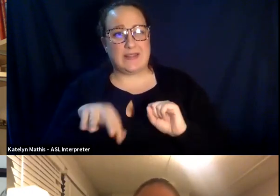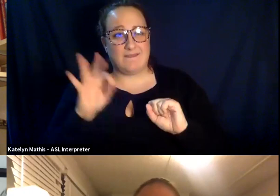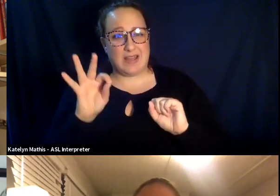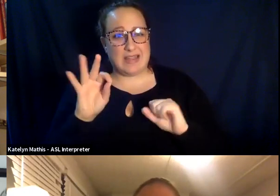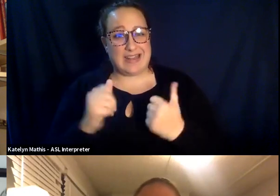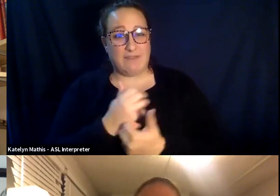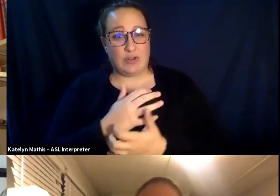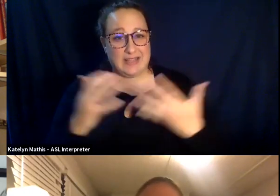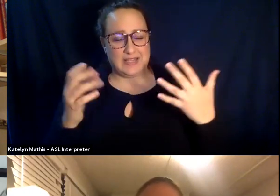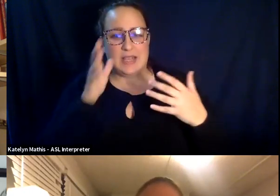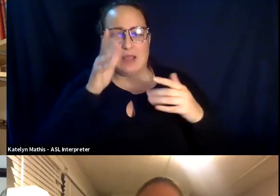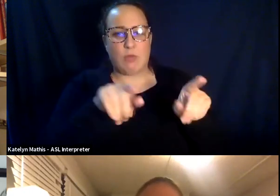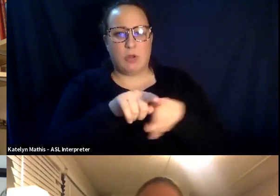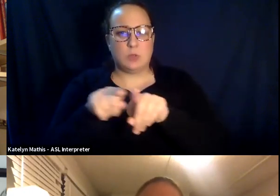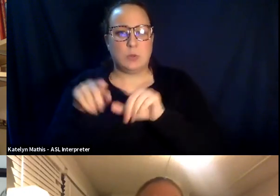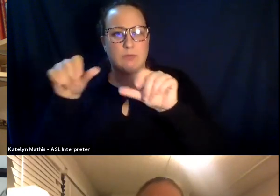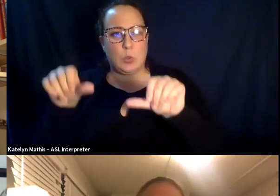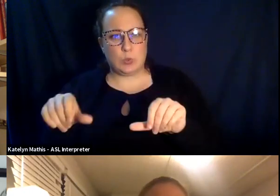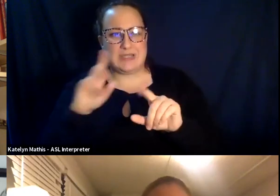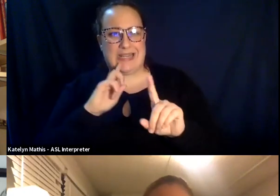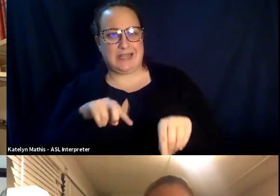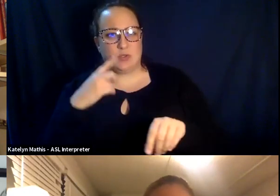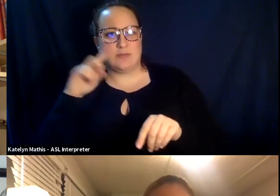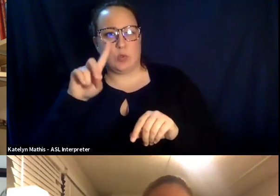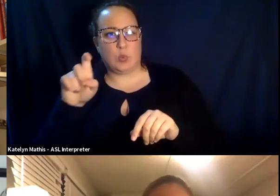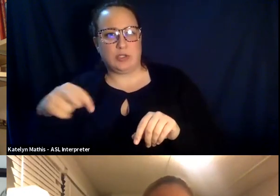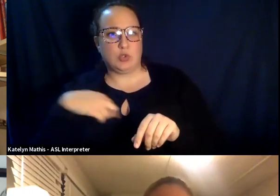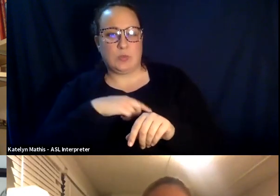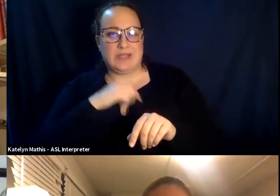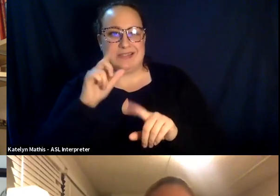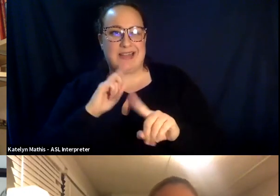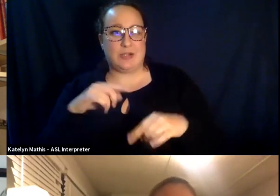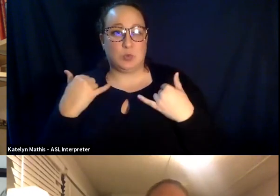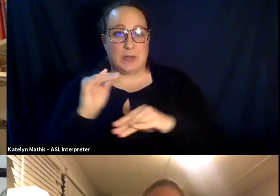and I'll also post answers to the questions that we didn't get to.